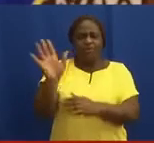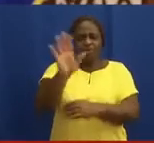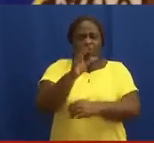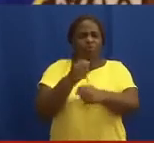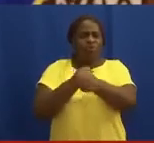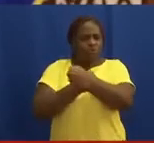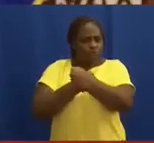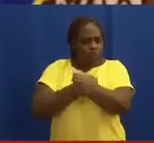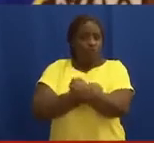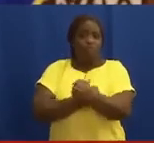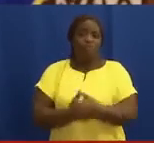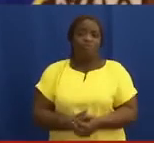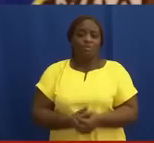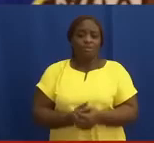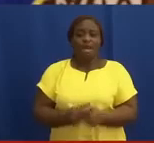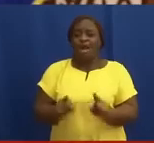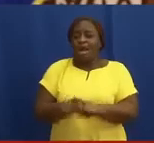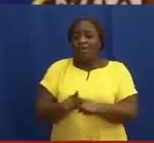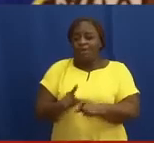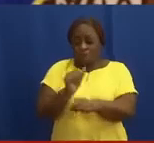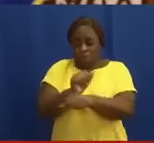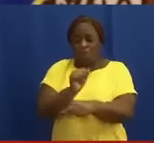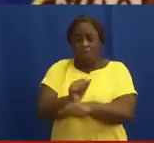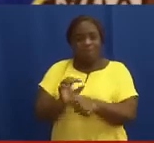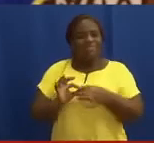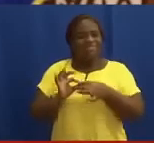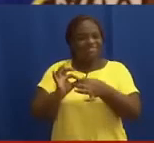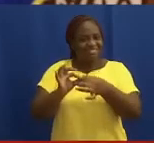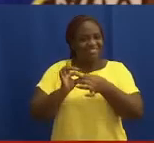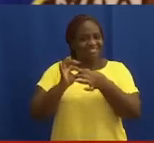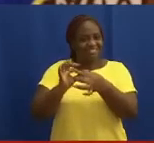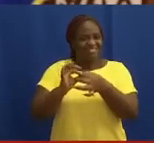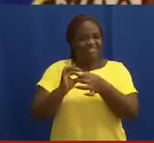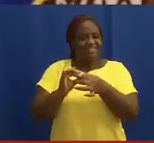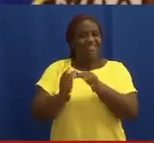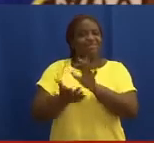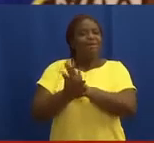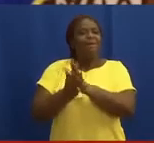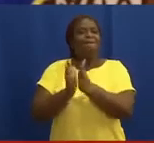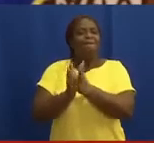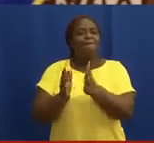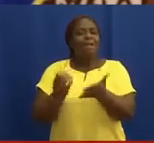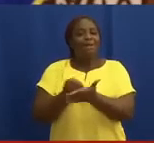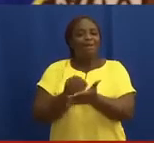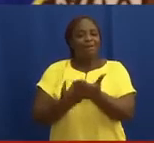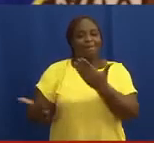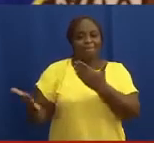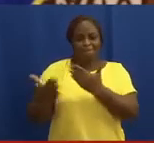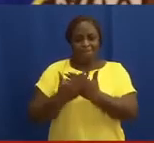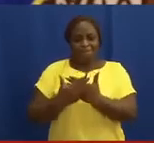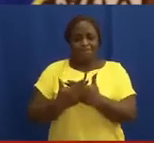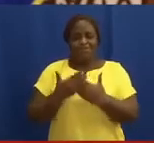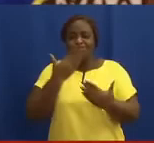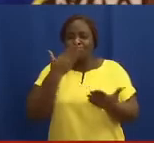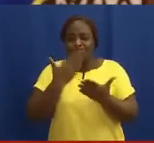support as we work together to get our economy back into good